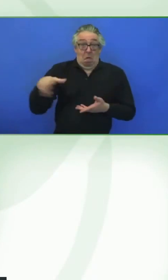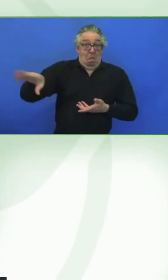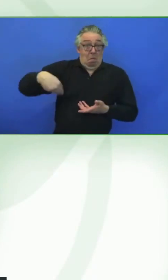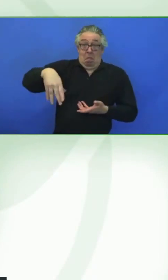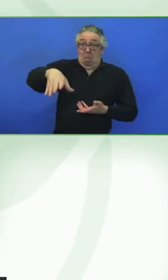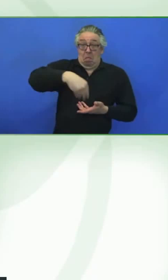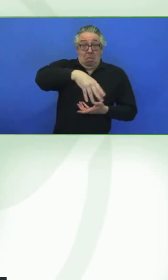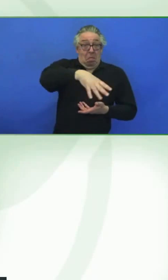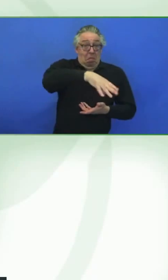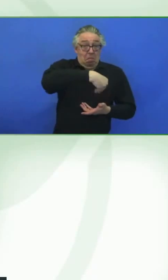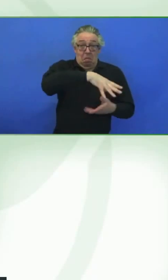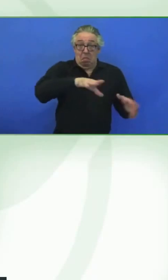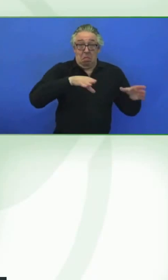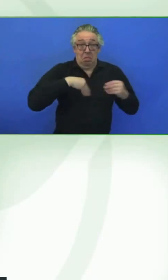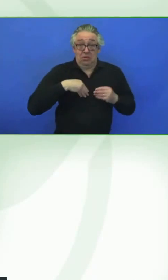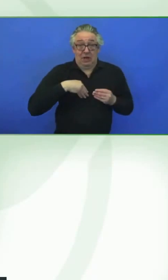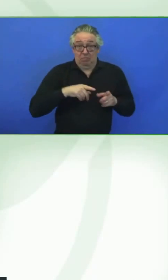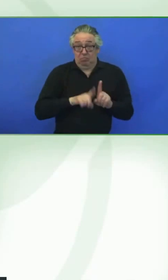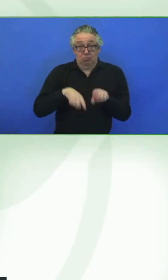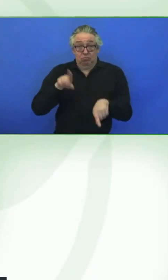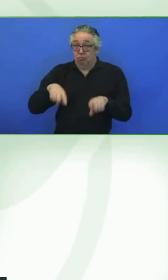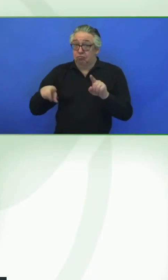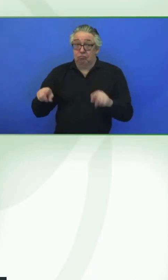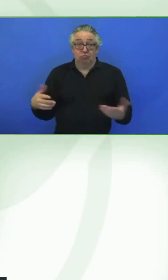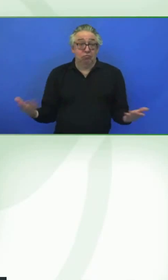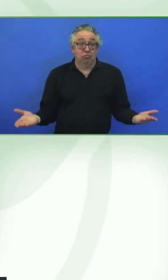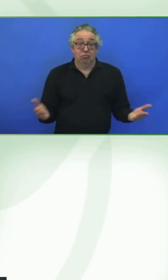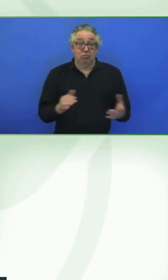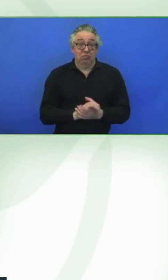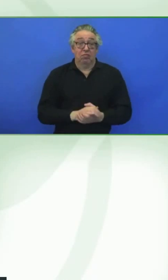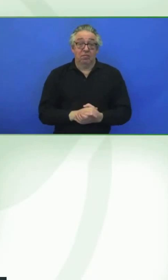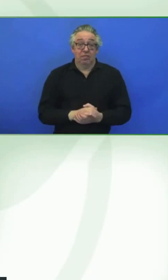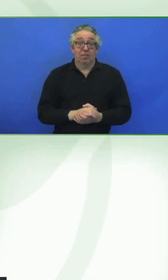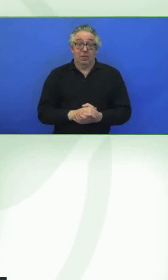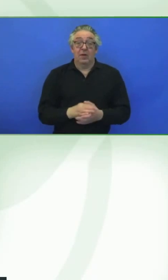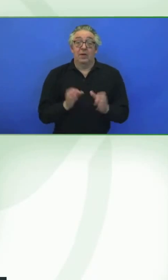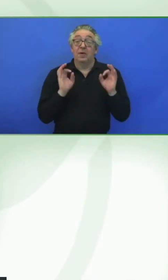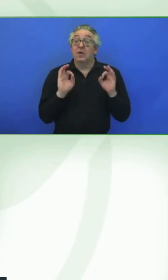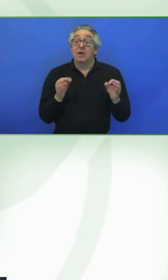Okay, thank you, Sebastien. Anything else?